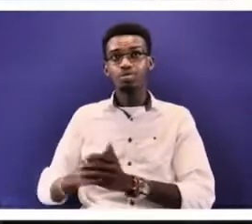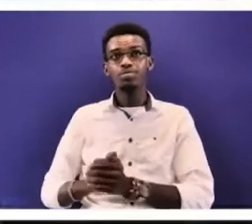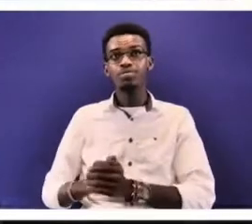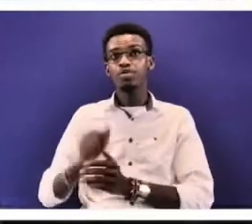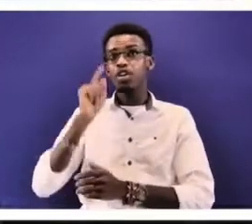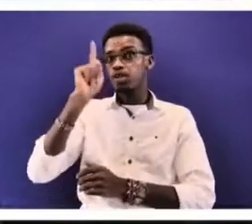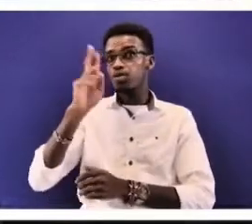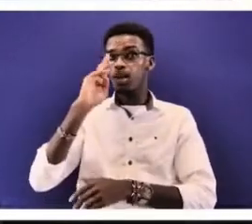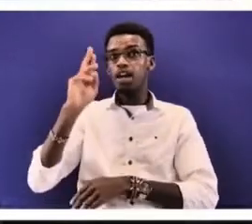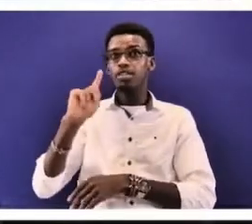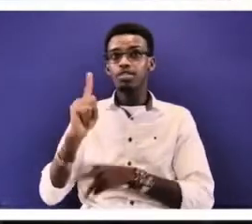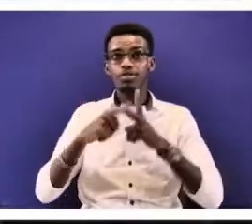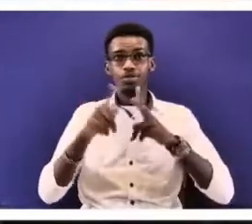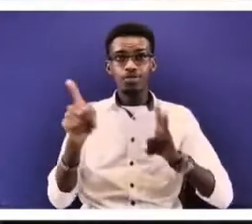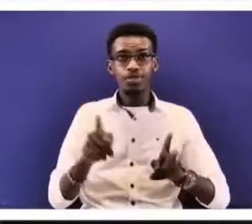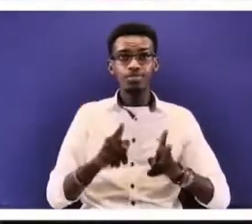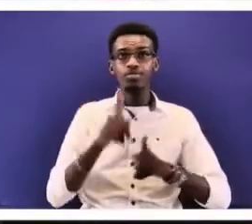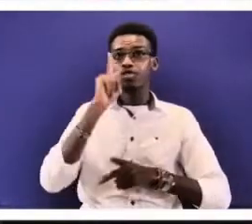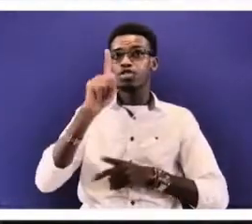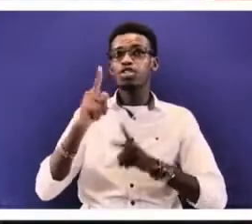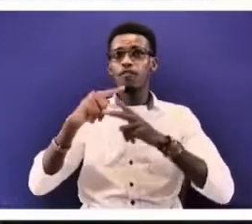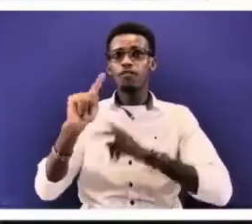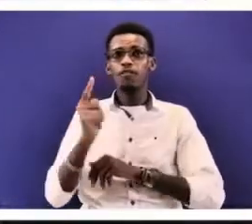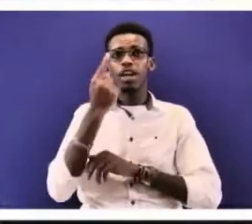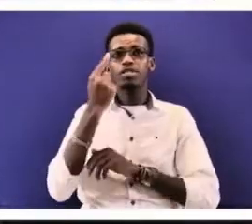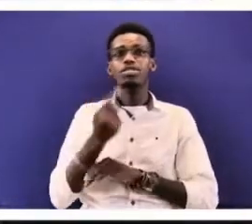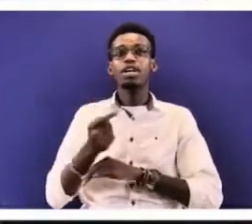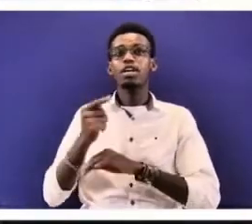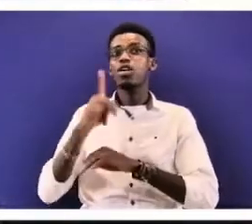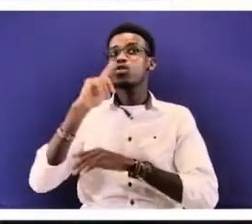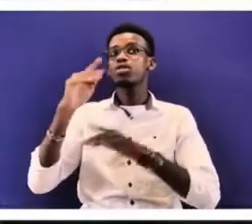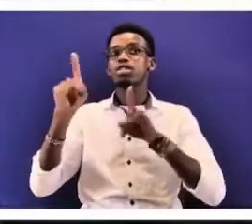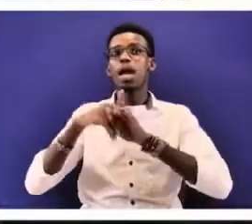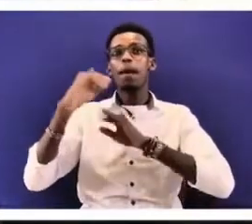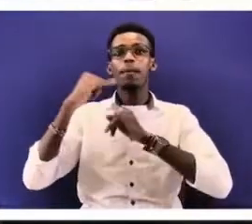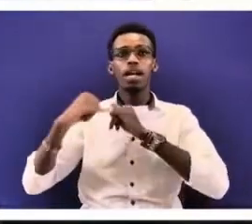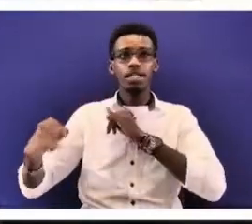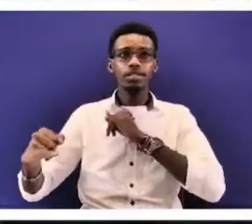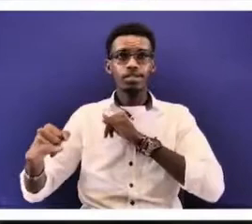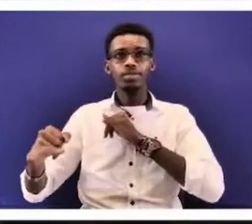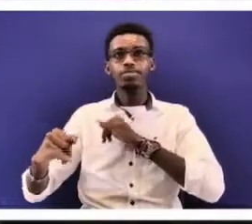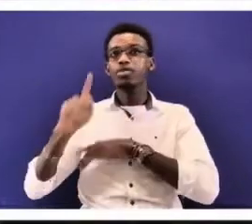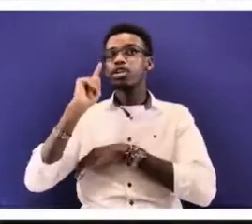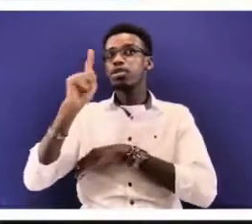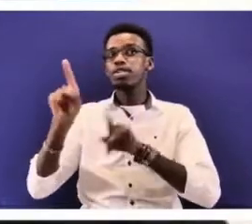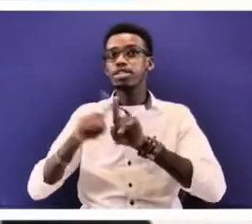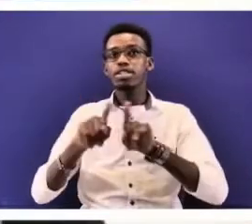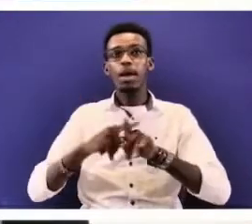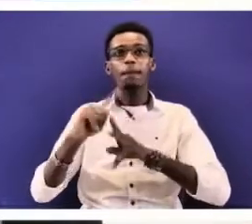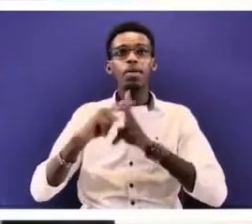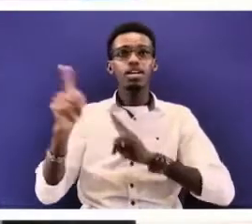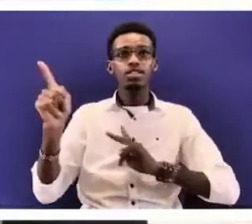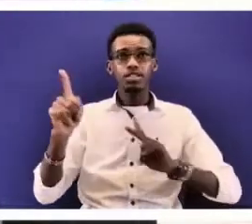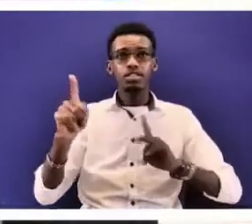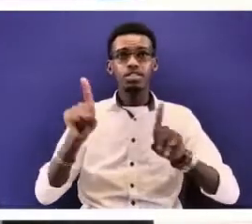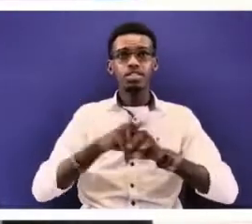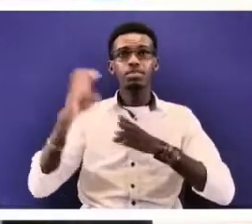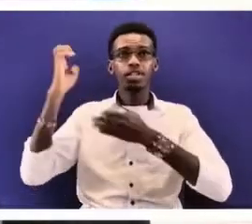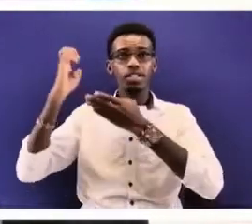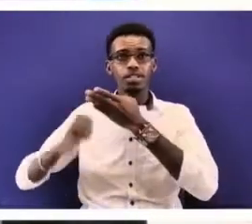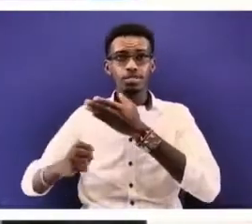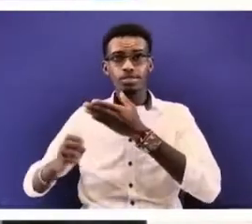You're Alpha. You are the first. You are the last. You are the beginning. You are the